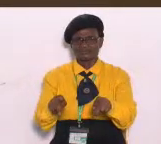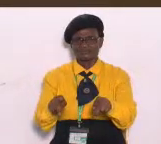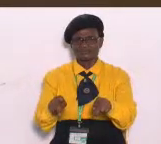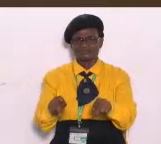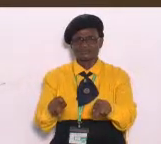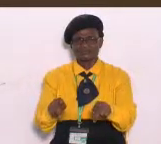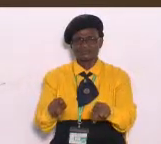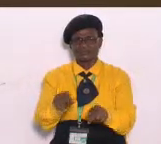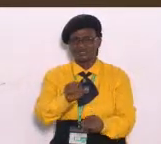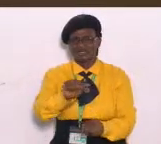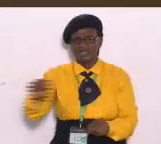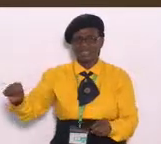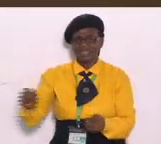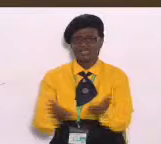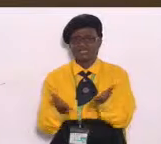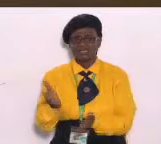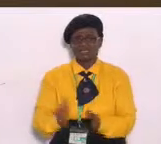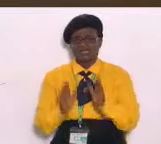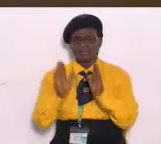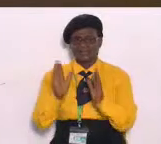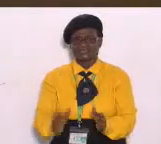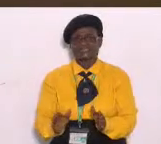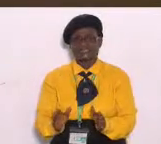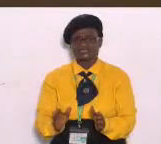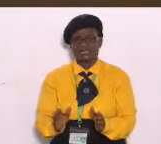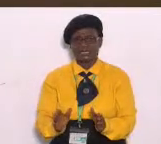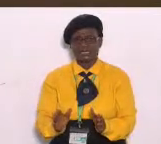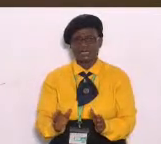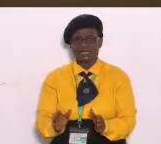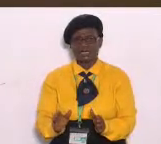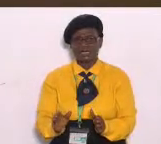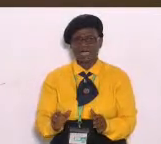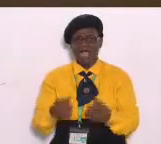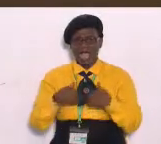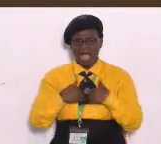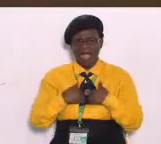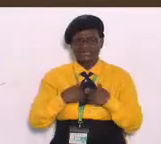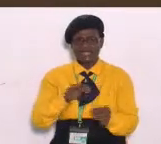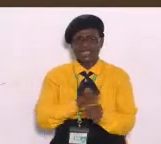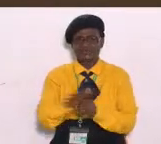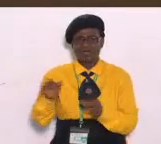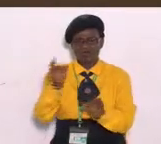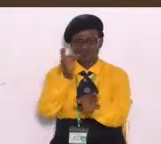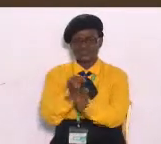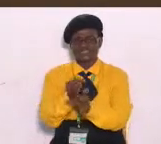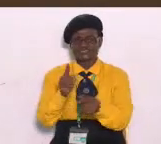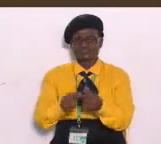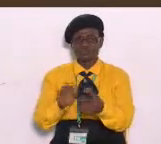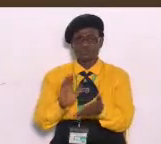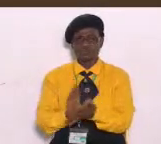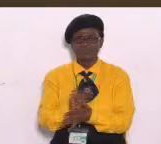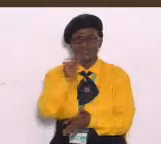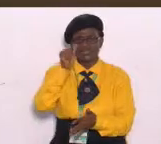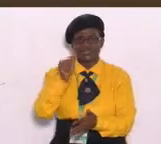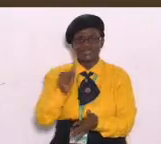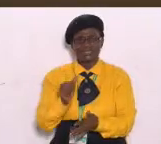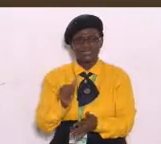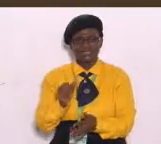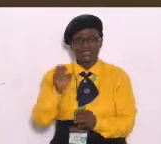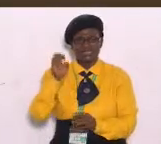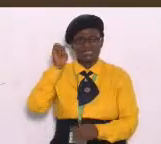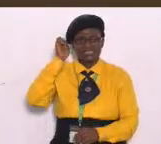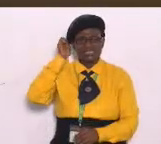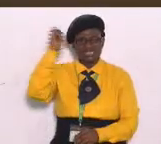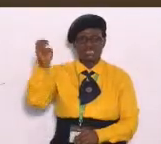a messenger in an office, had enough faith to believe. It was the only one who